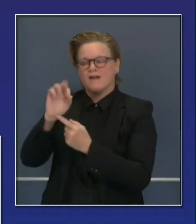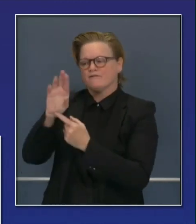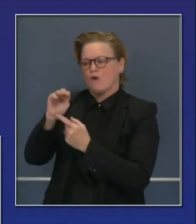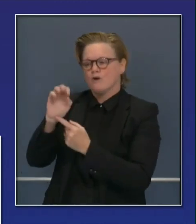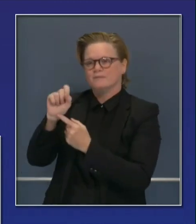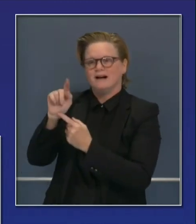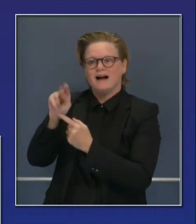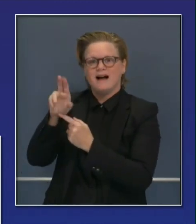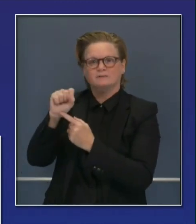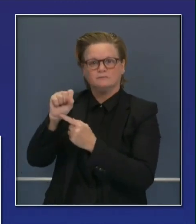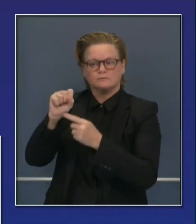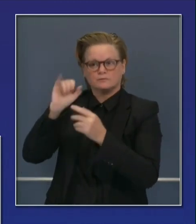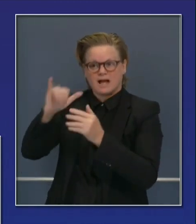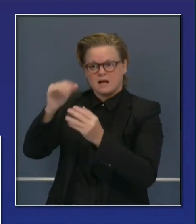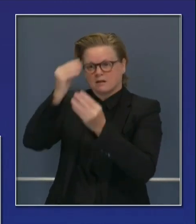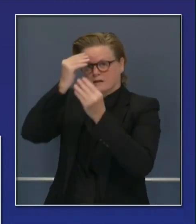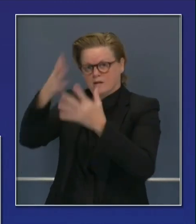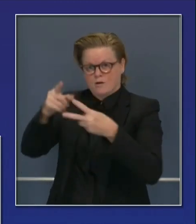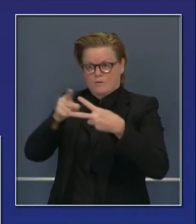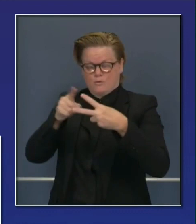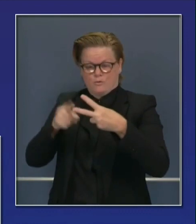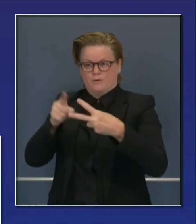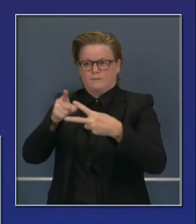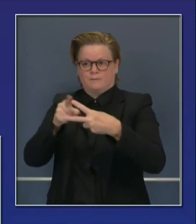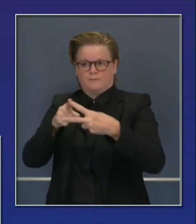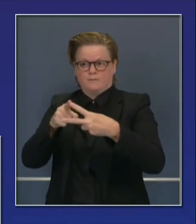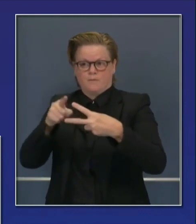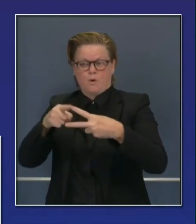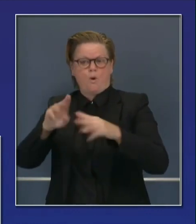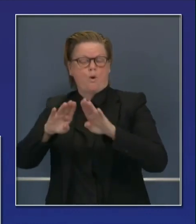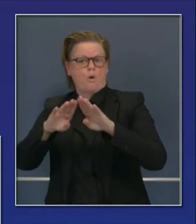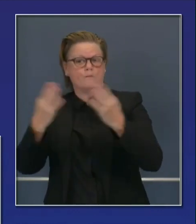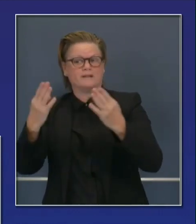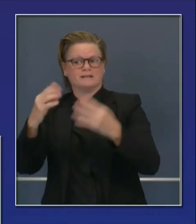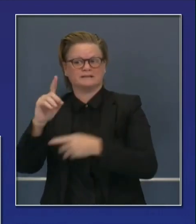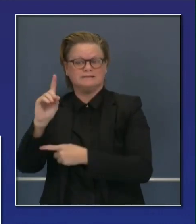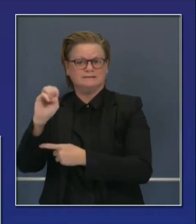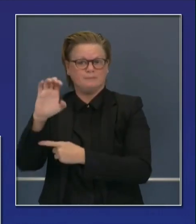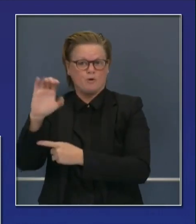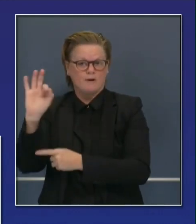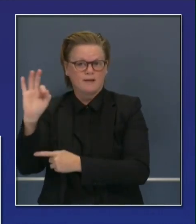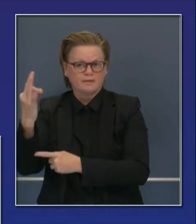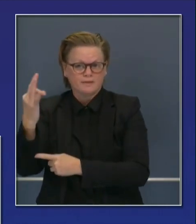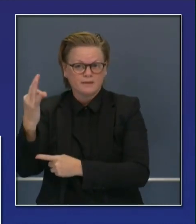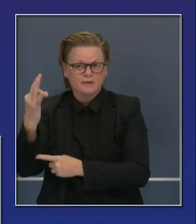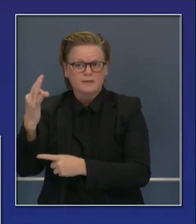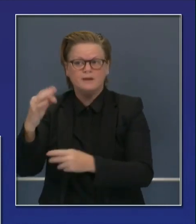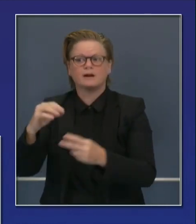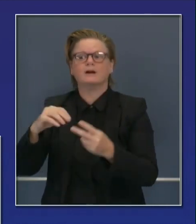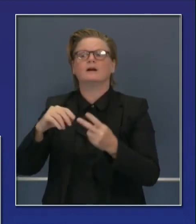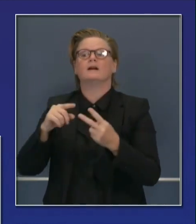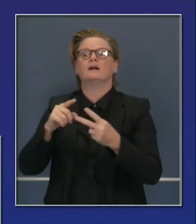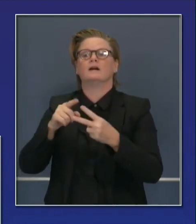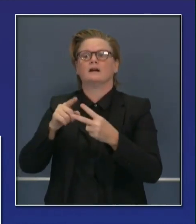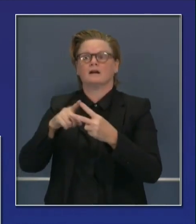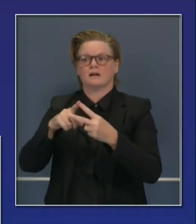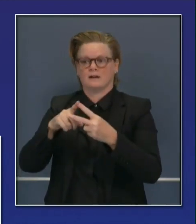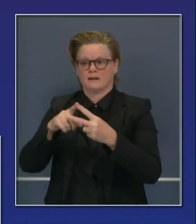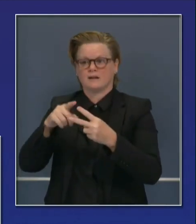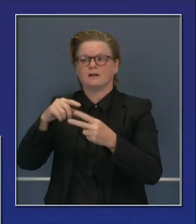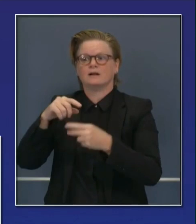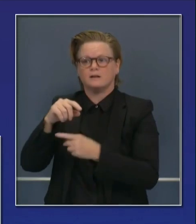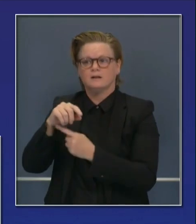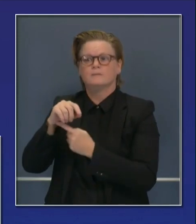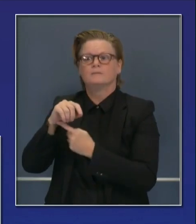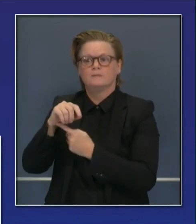facilities. One that will be opening on December 9th, just in a number of days, the Arco Sleep Train Arena that could